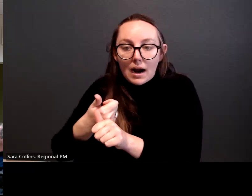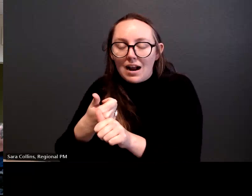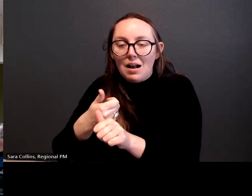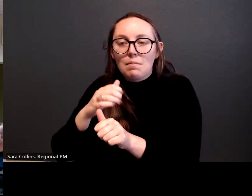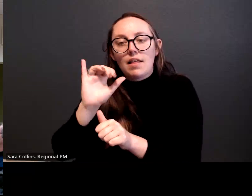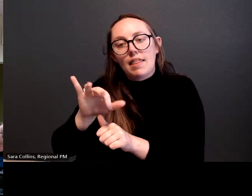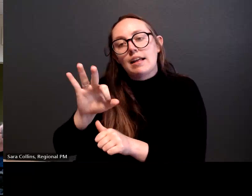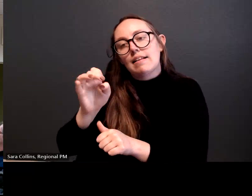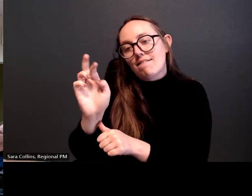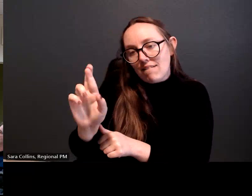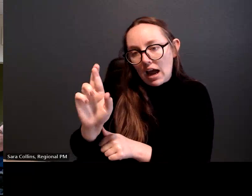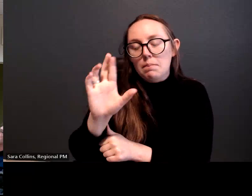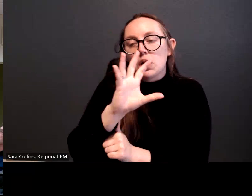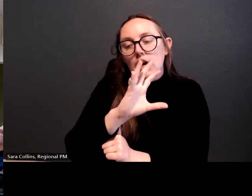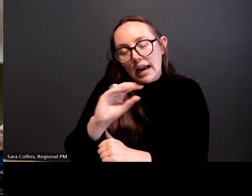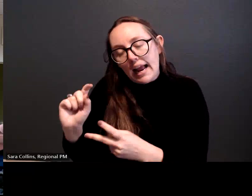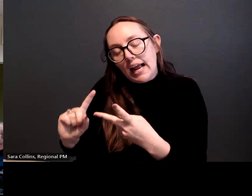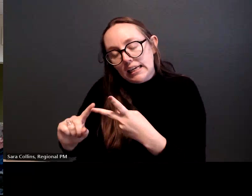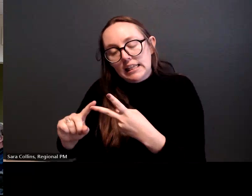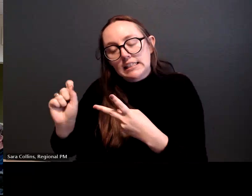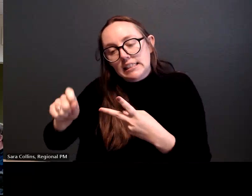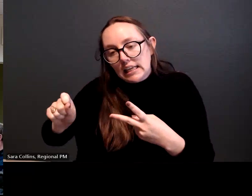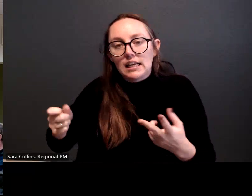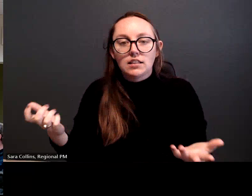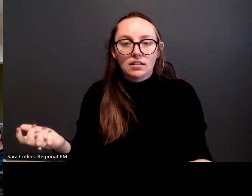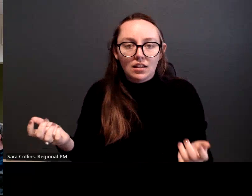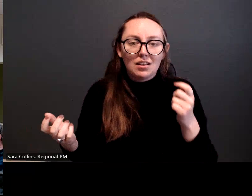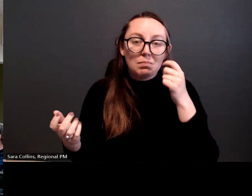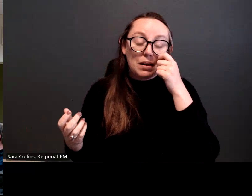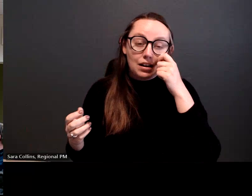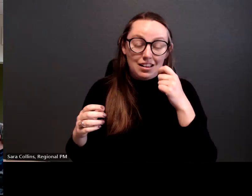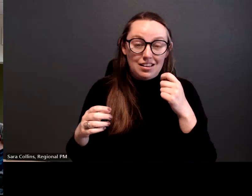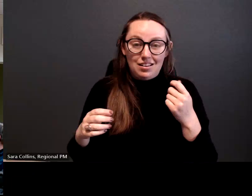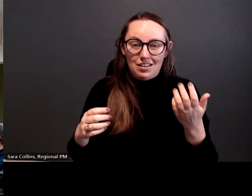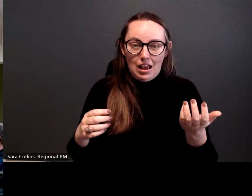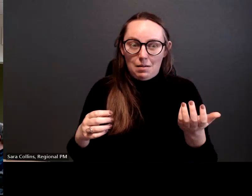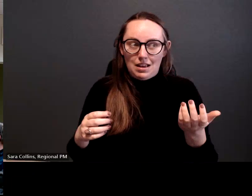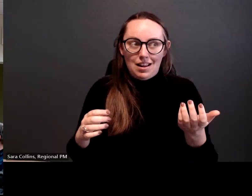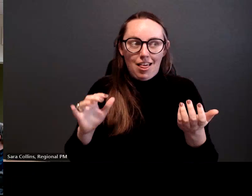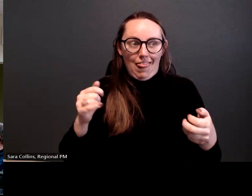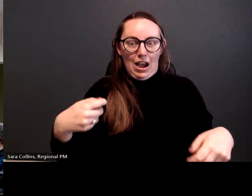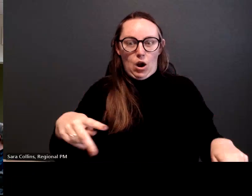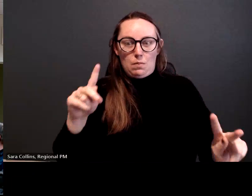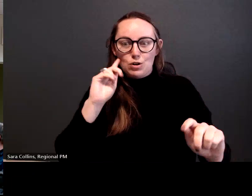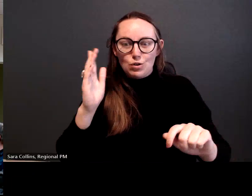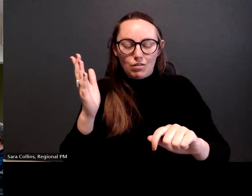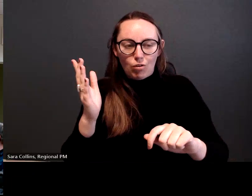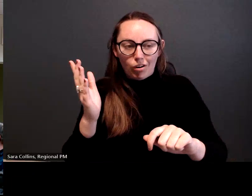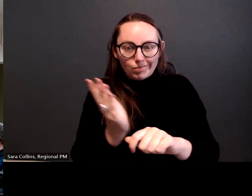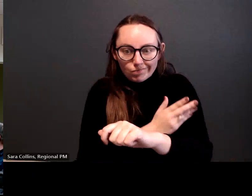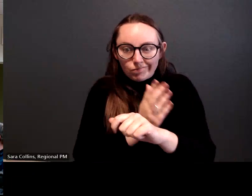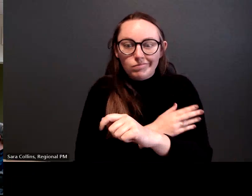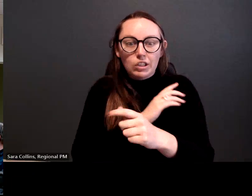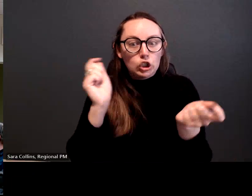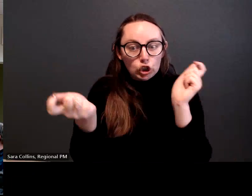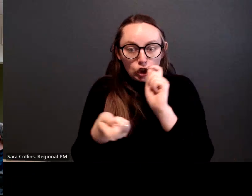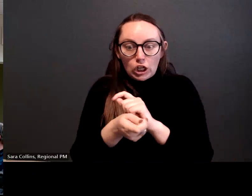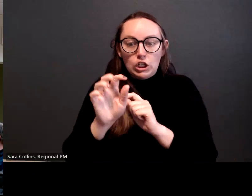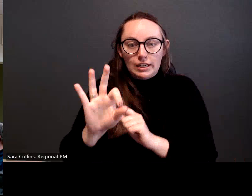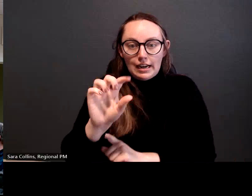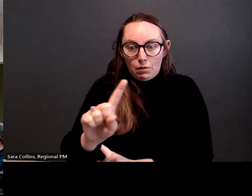leased fiber. But the opportunity to redo the 911 system on a shared high performance network, you